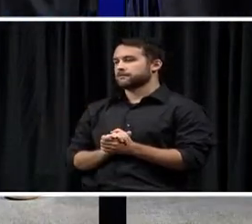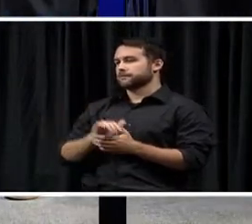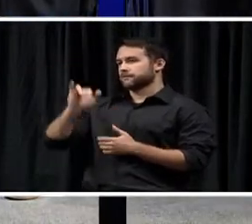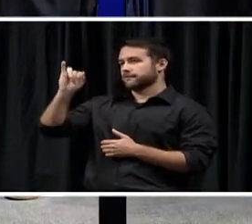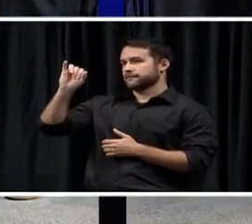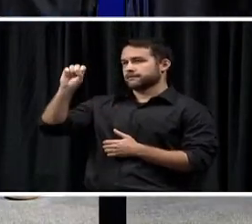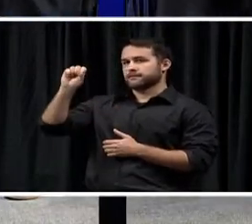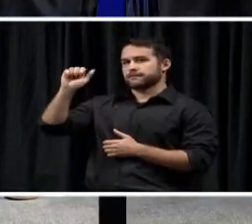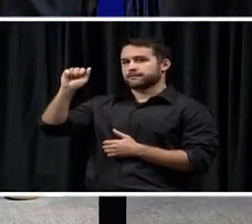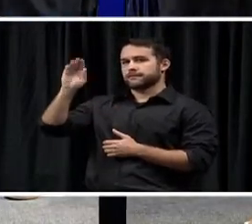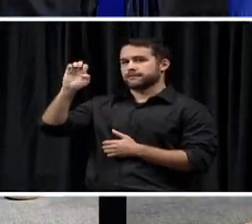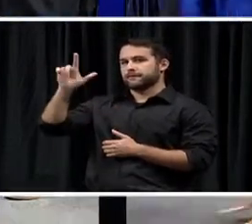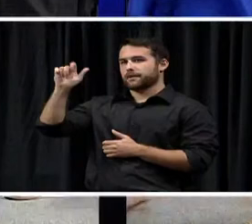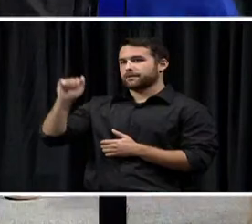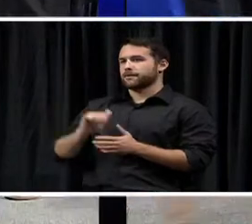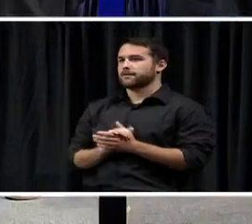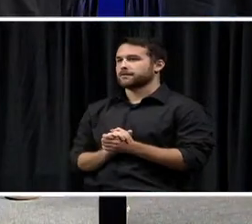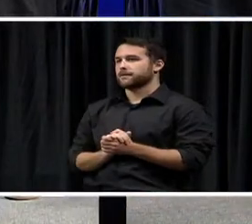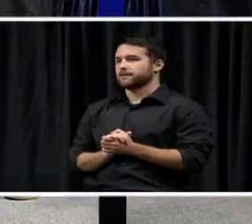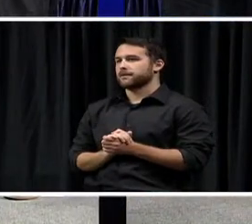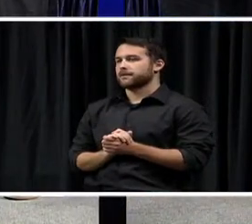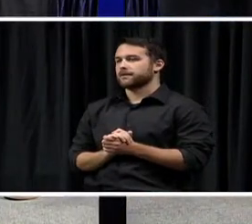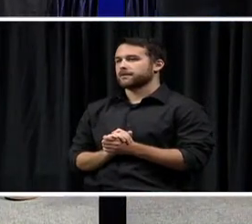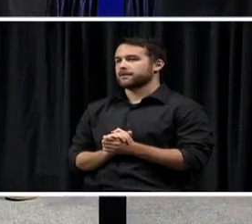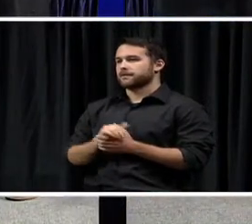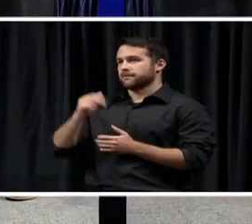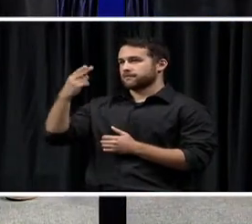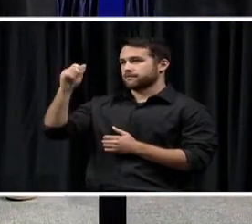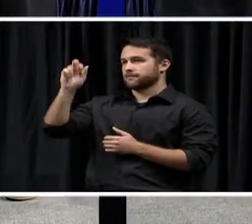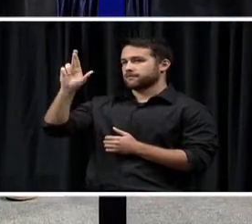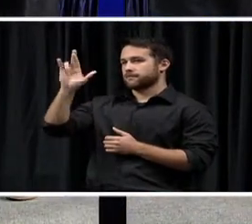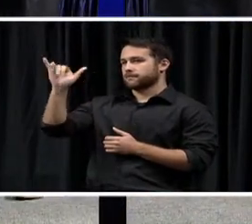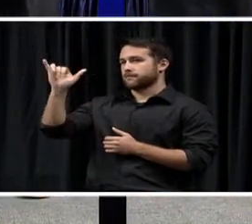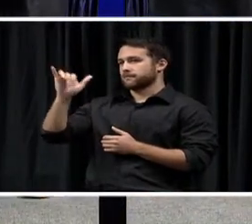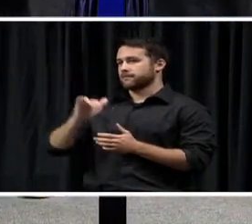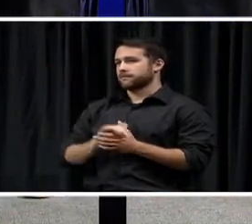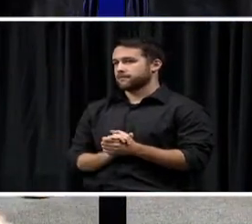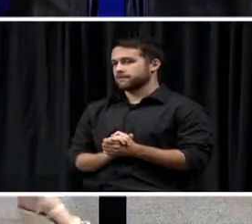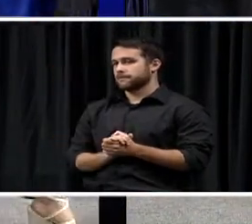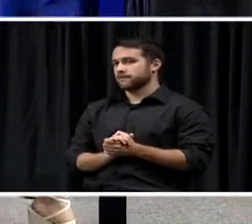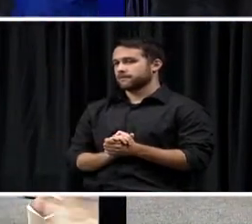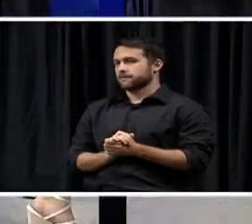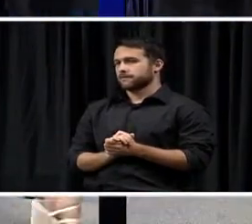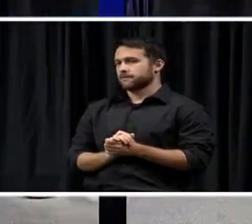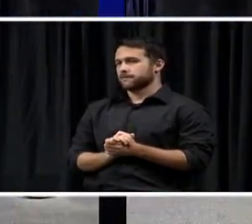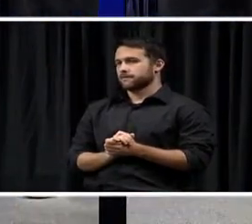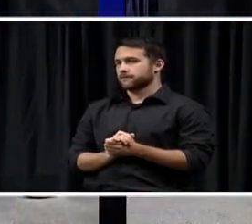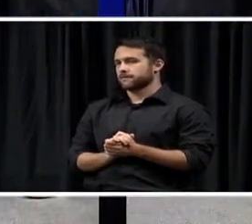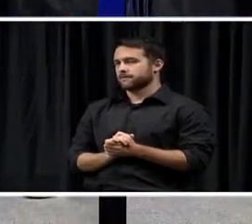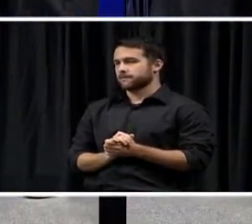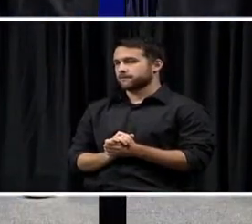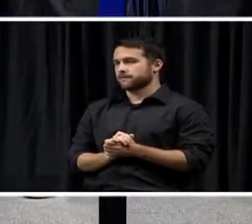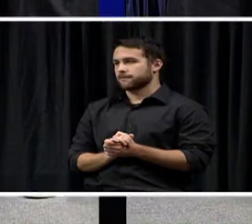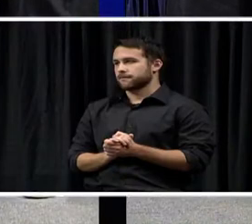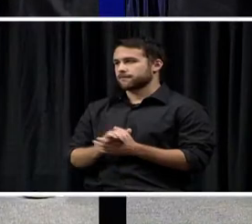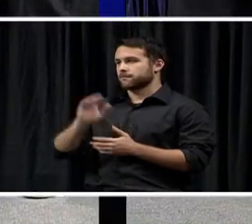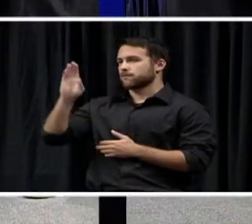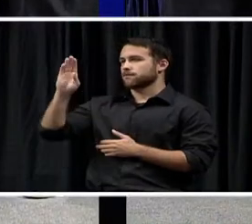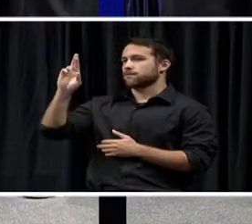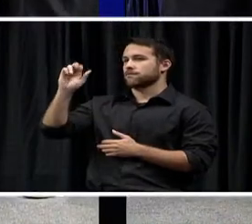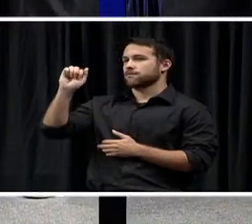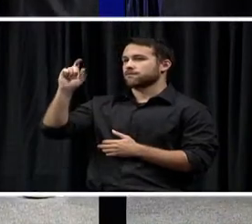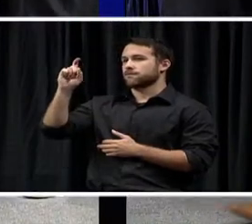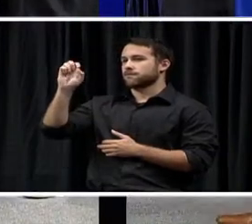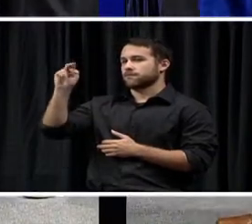Isabella Nicole Godinez. Harry Austin Gonzalez Mejia. Braxton